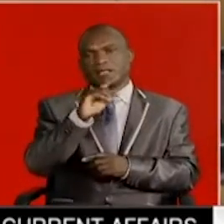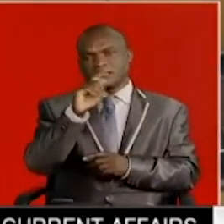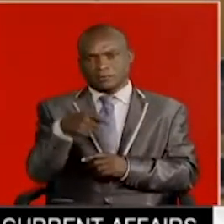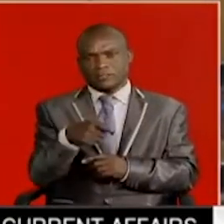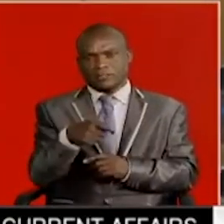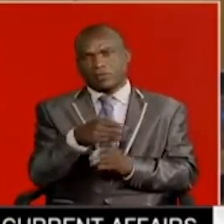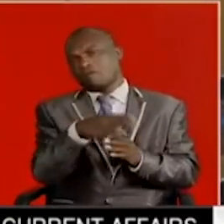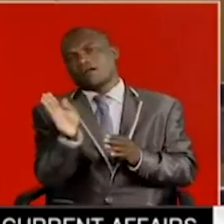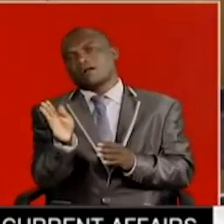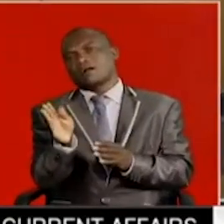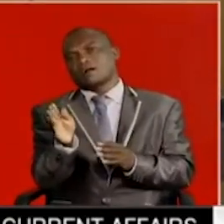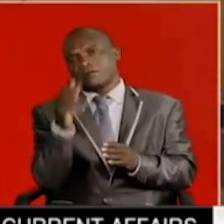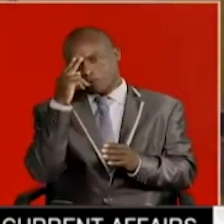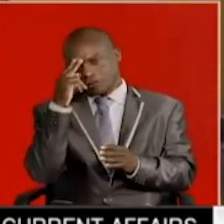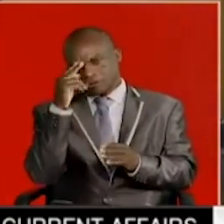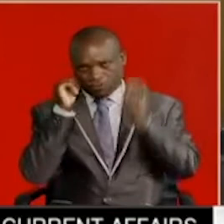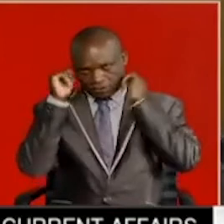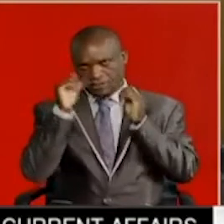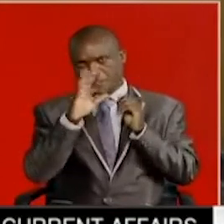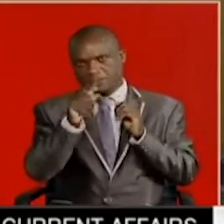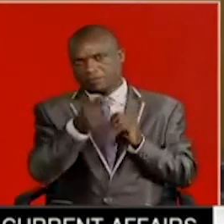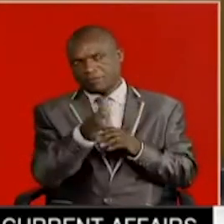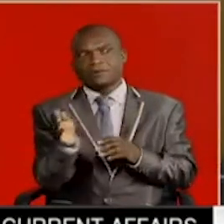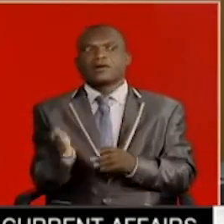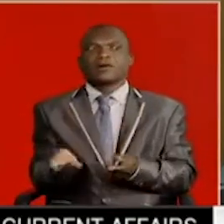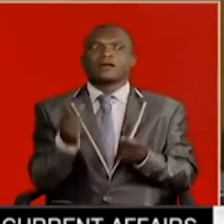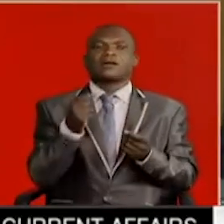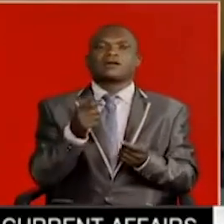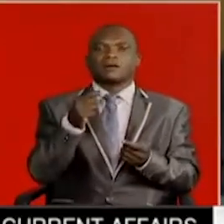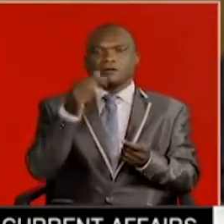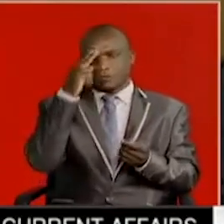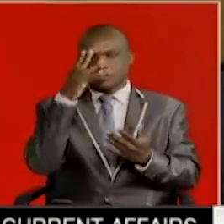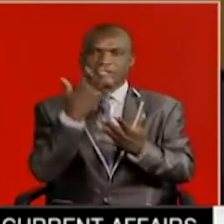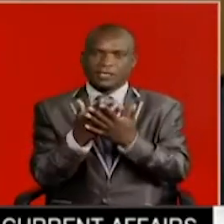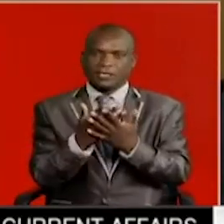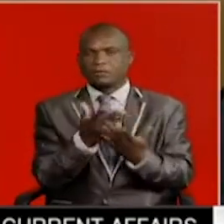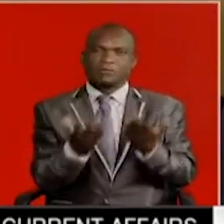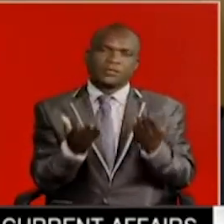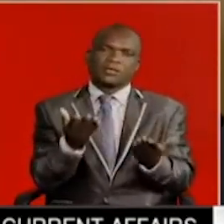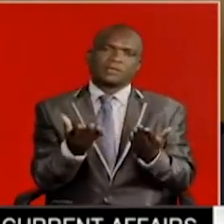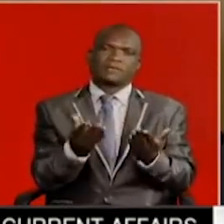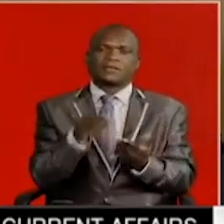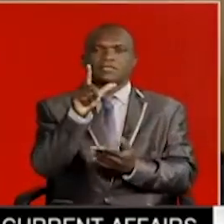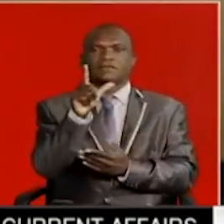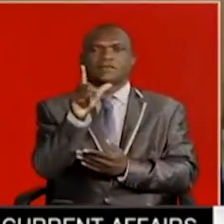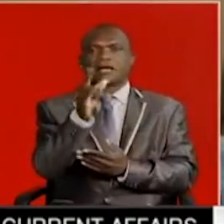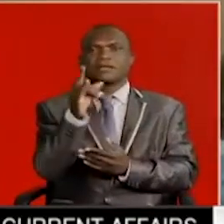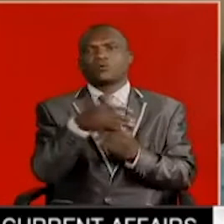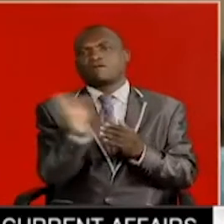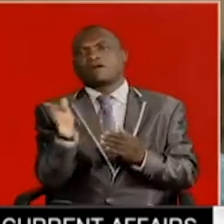And for the prison services, we are looking at 700 plus. On top of